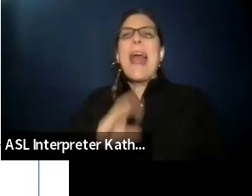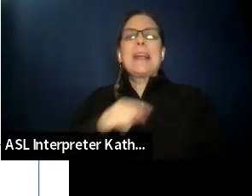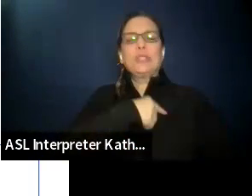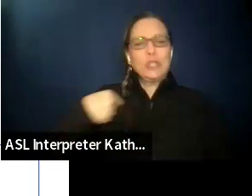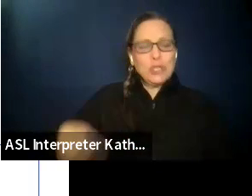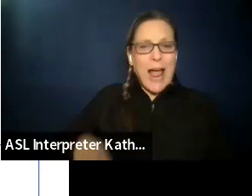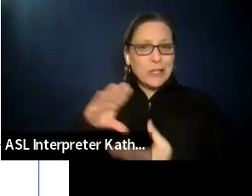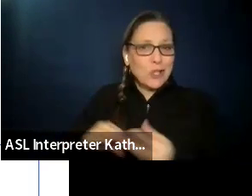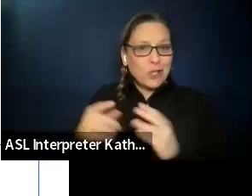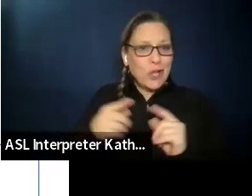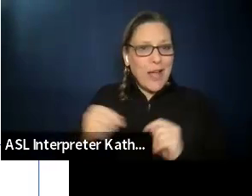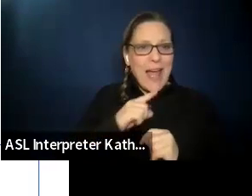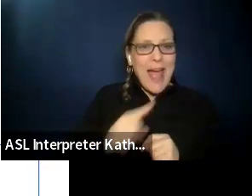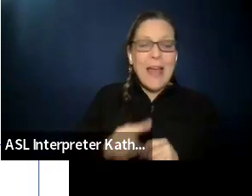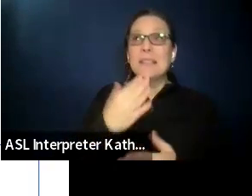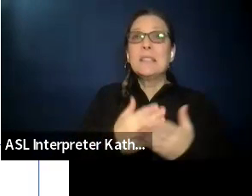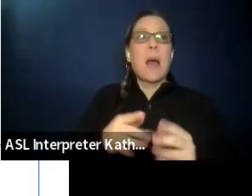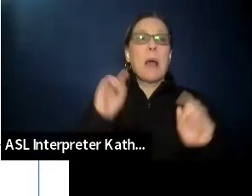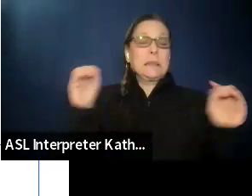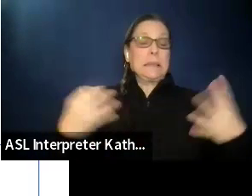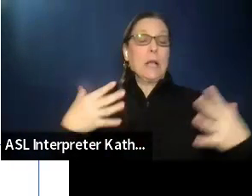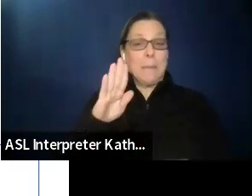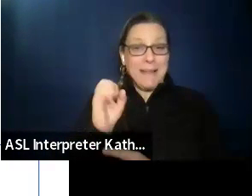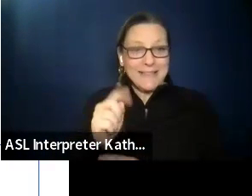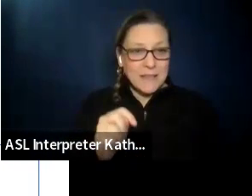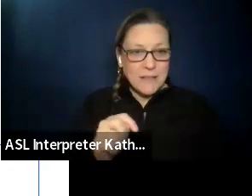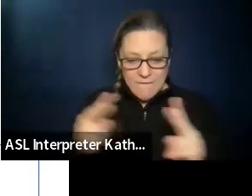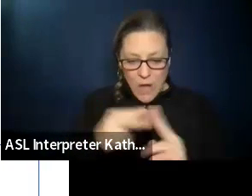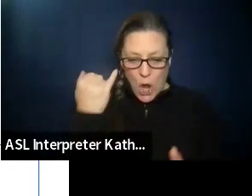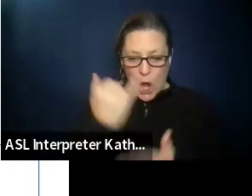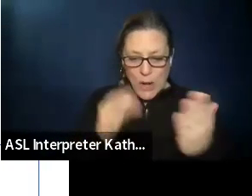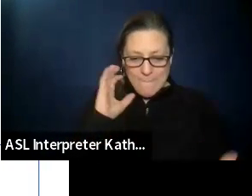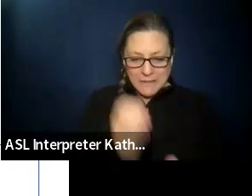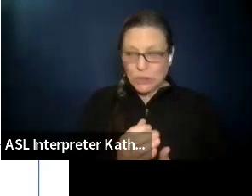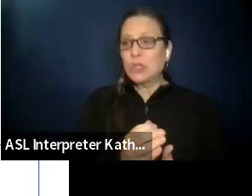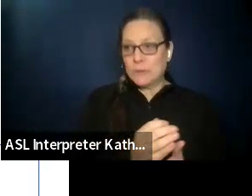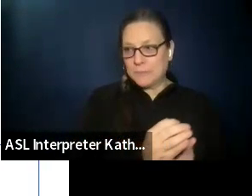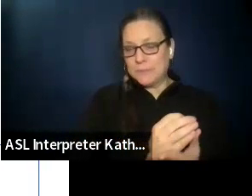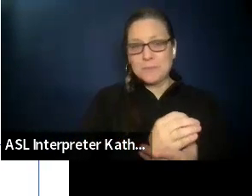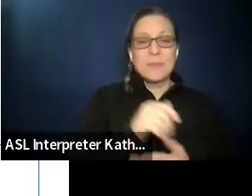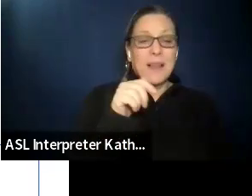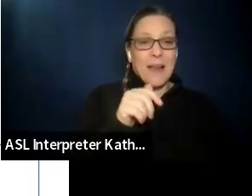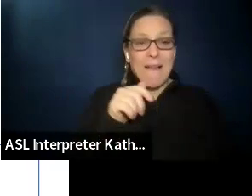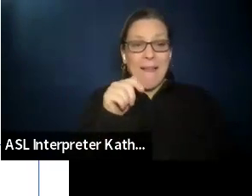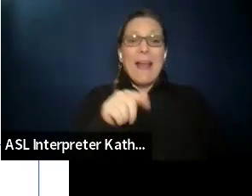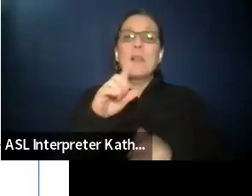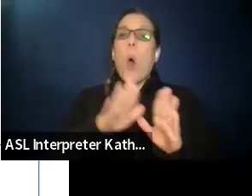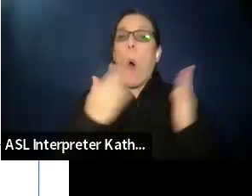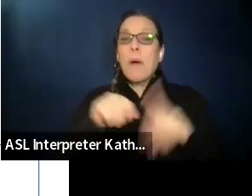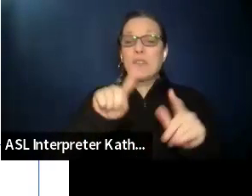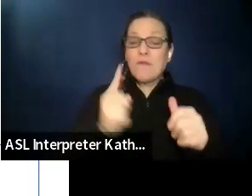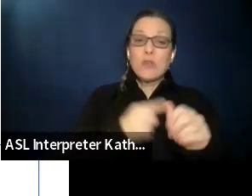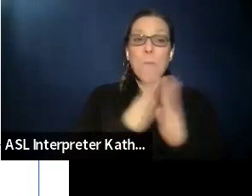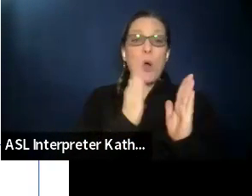greedy adversary, and ghastly beasts. This is a highly illustrated series opener. This highly illustrated series opener is